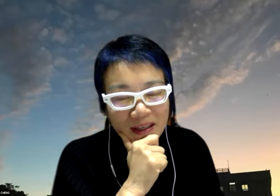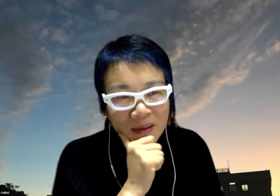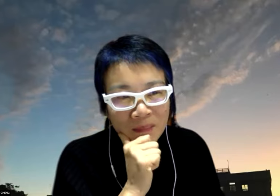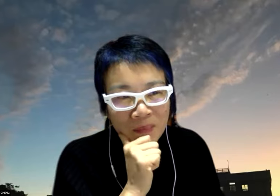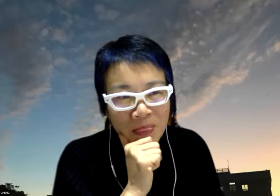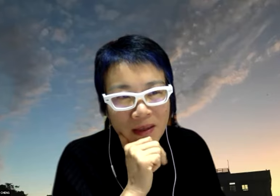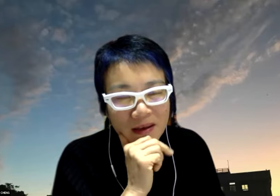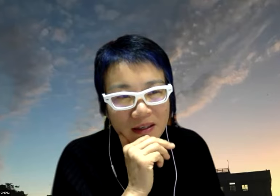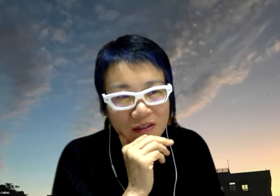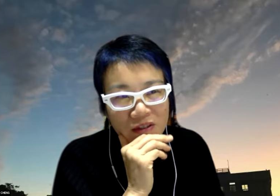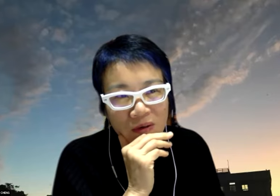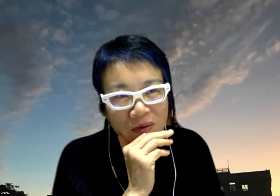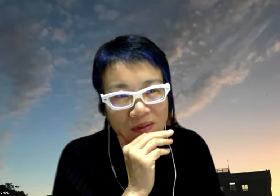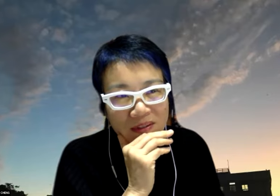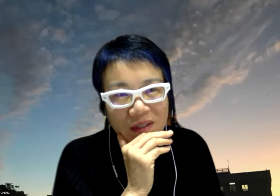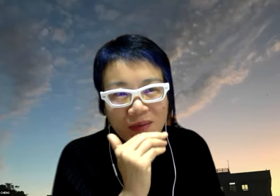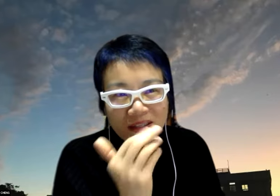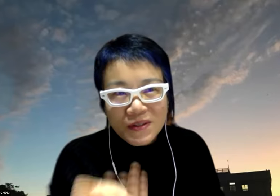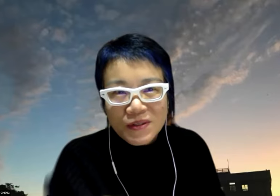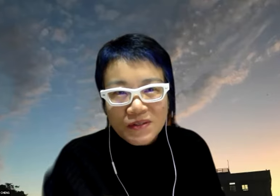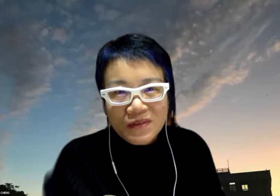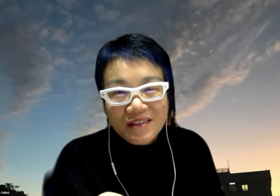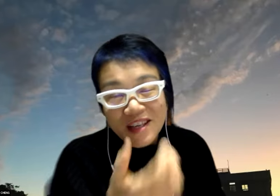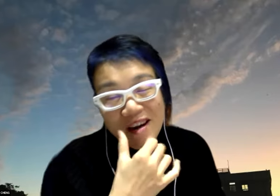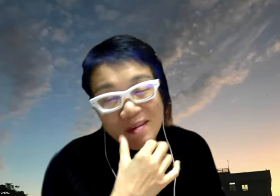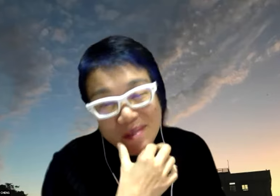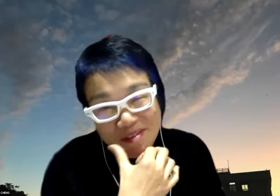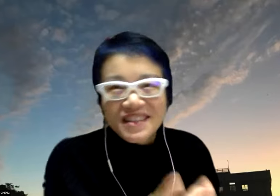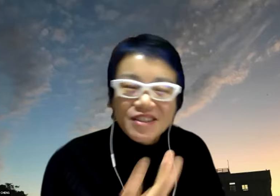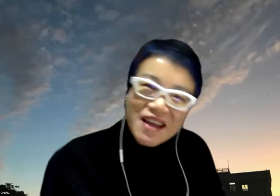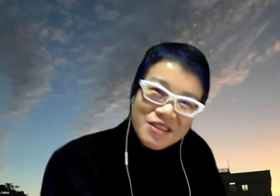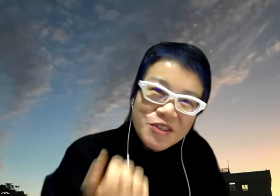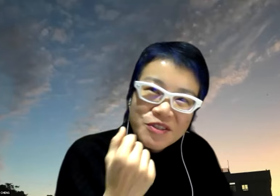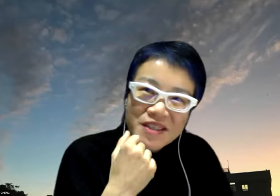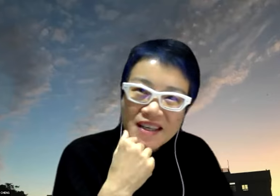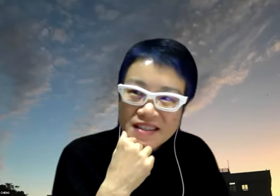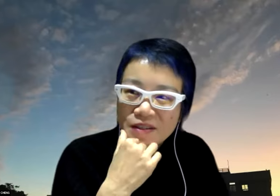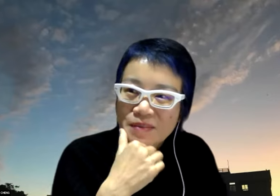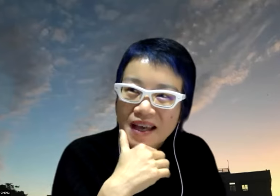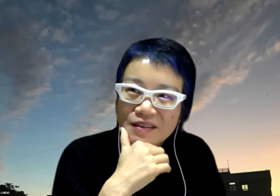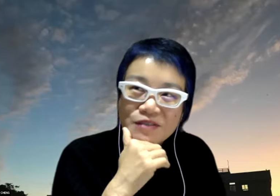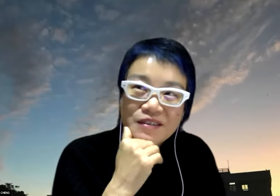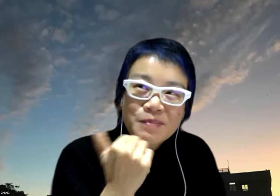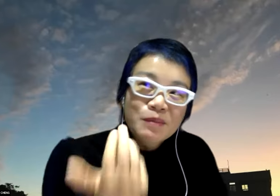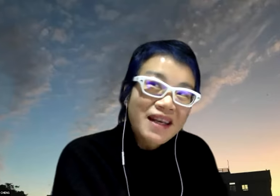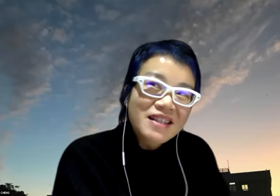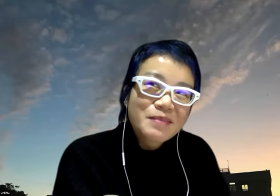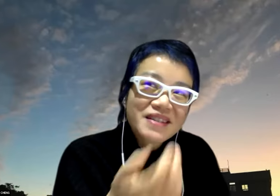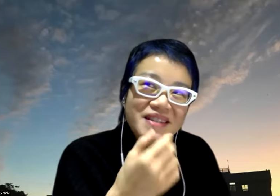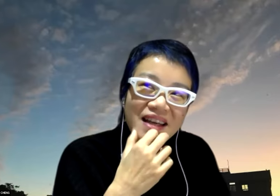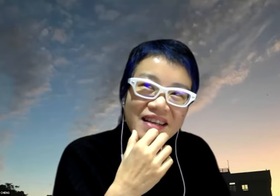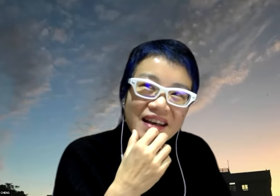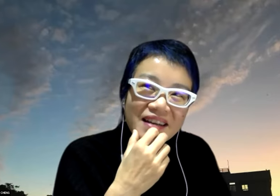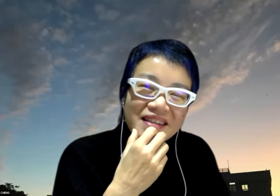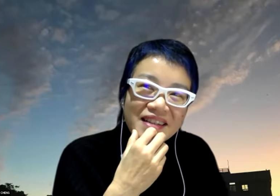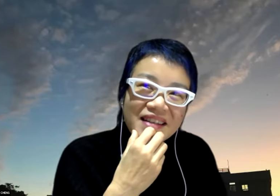But so, you know, when Carmen first introduced the idea to me, I was very perplexed